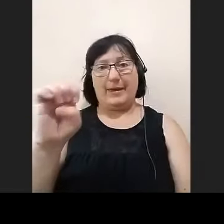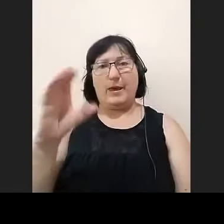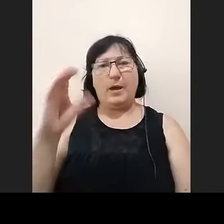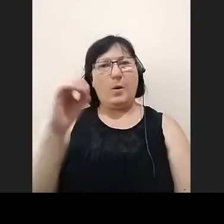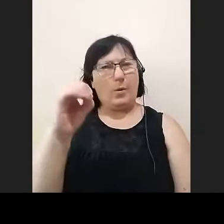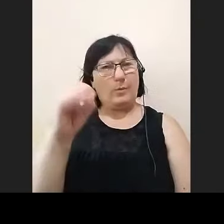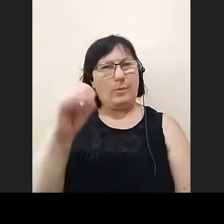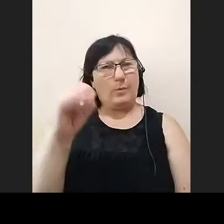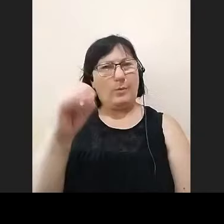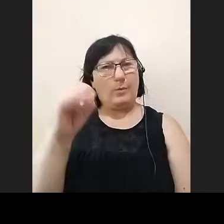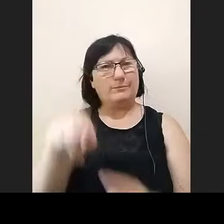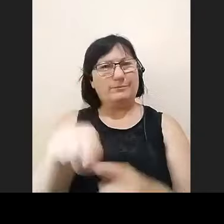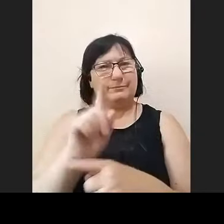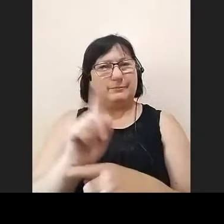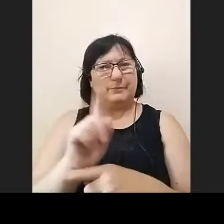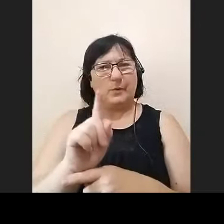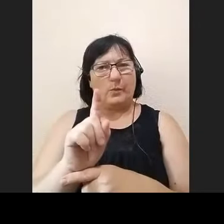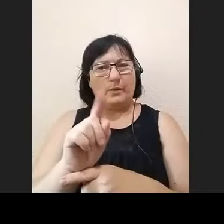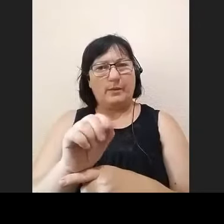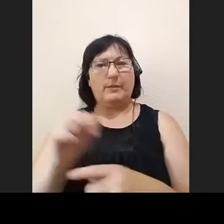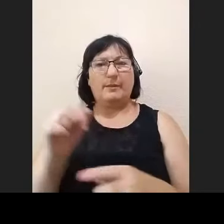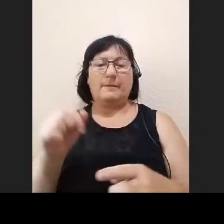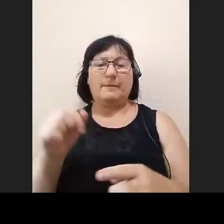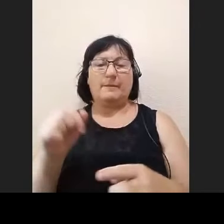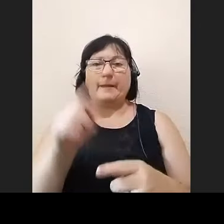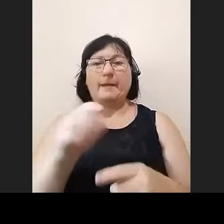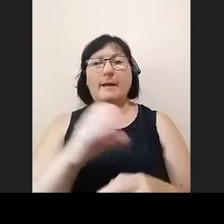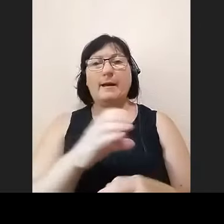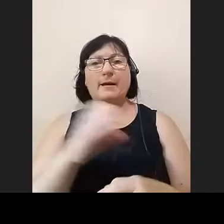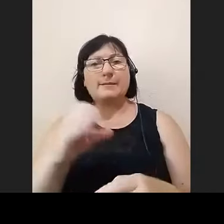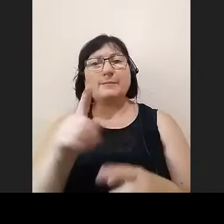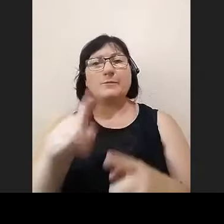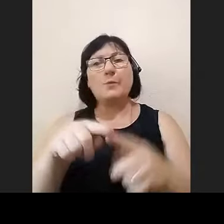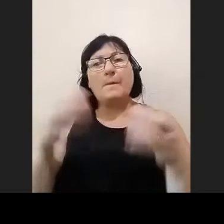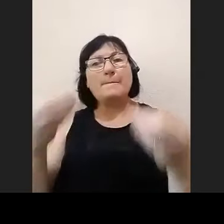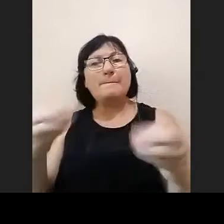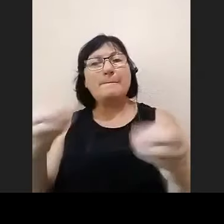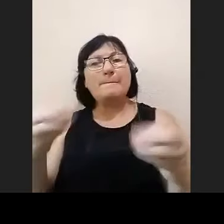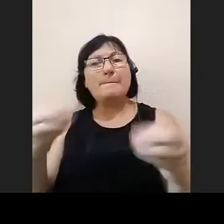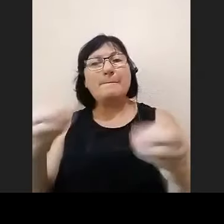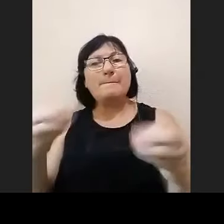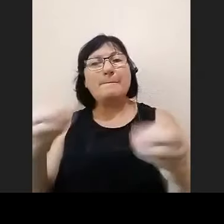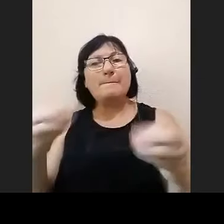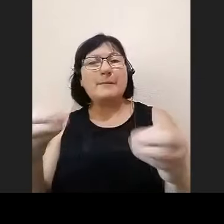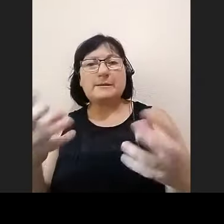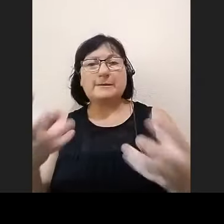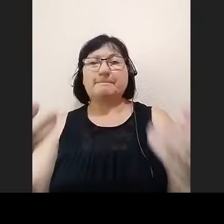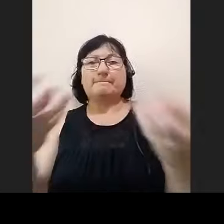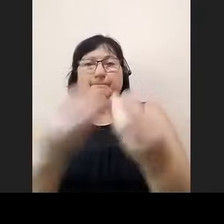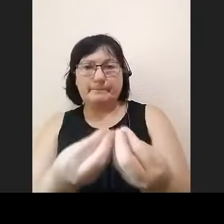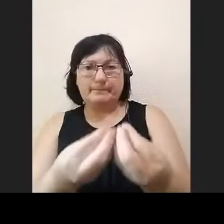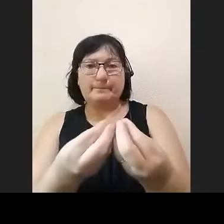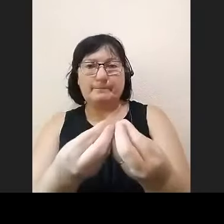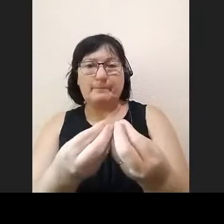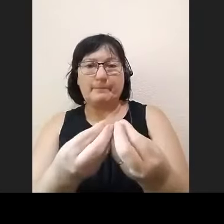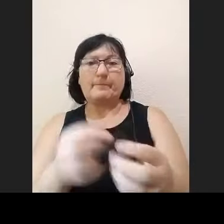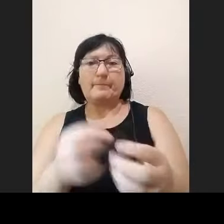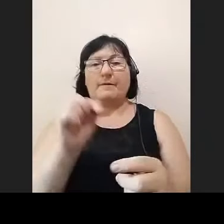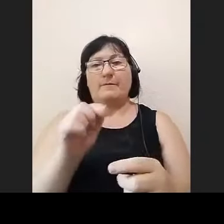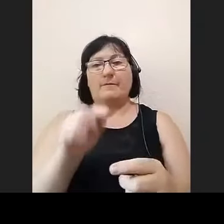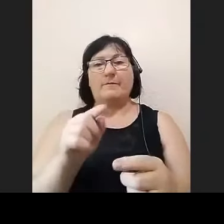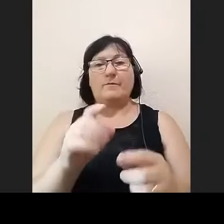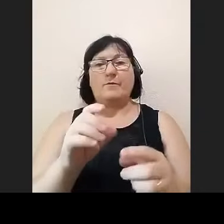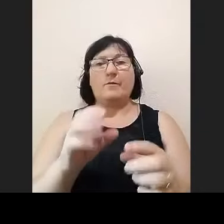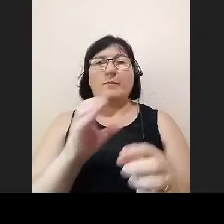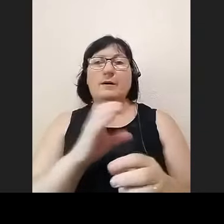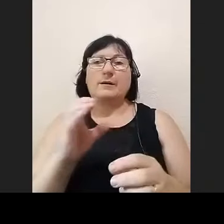business partnership program for the World Customs Organization members, as it offers an opportunity for customs to share